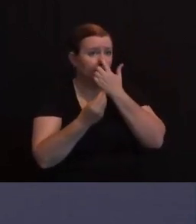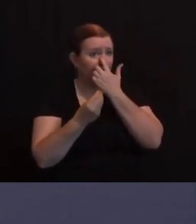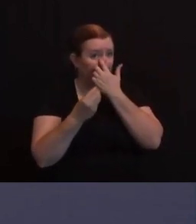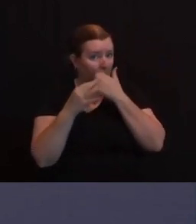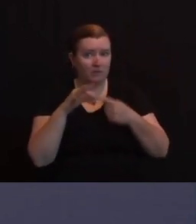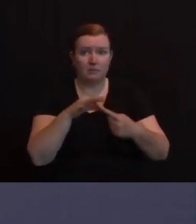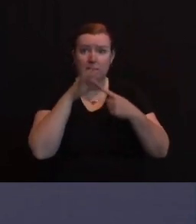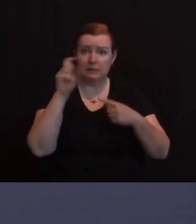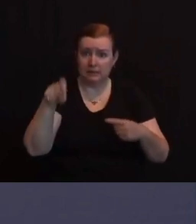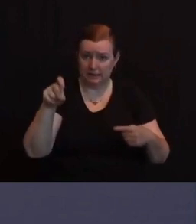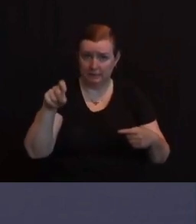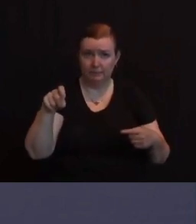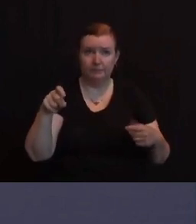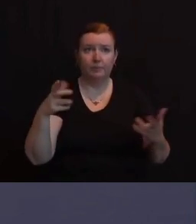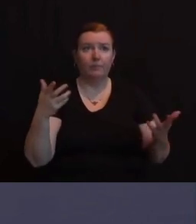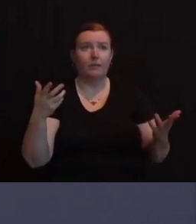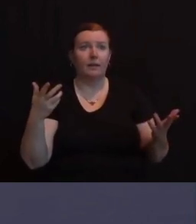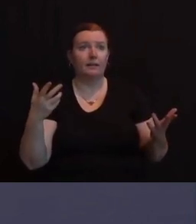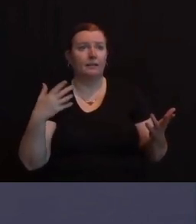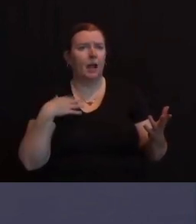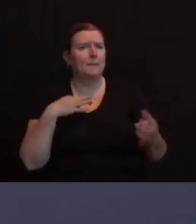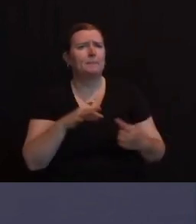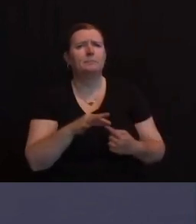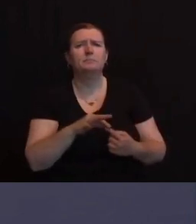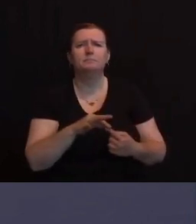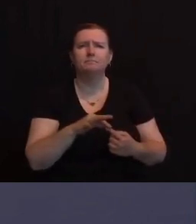for Disaster Planning is